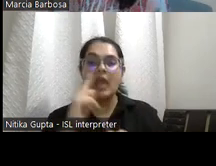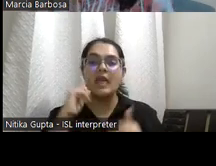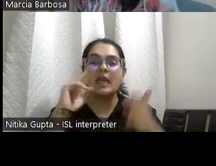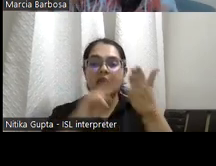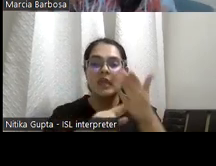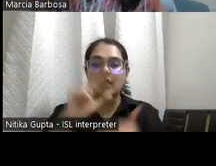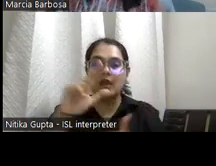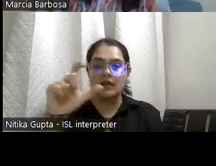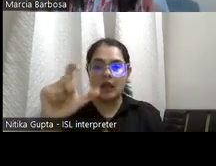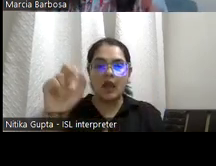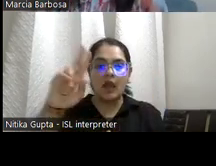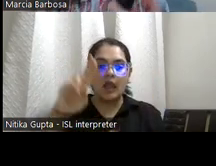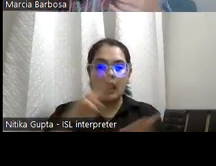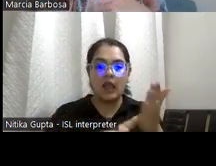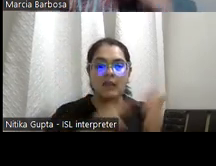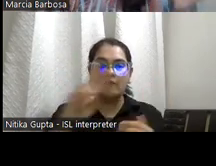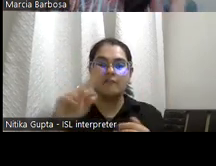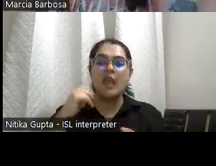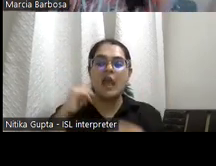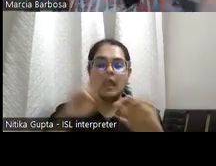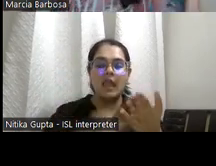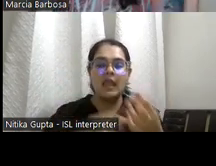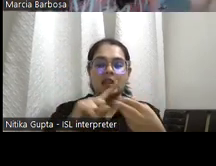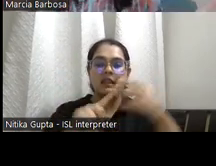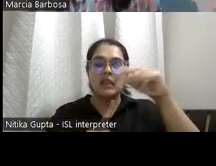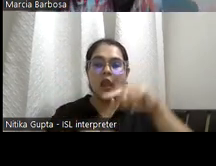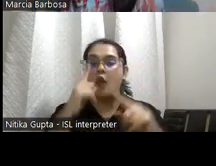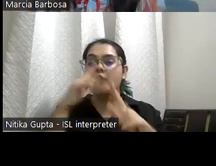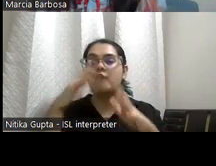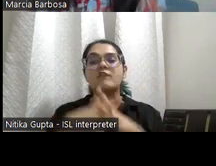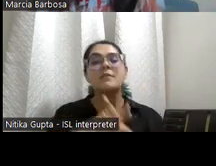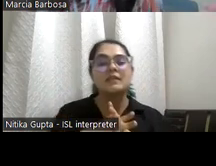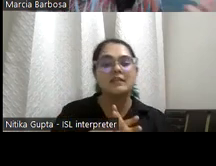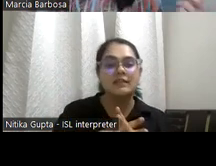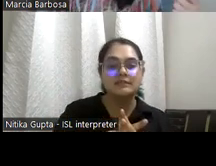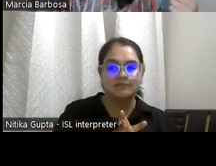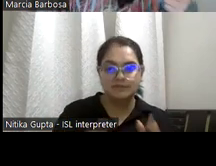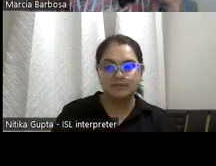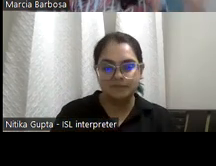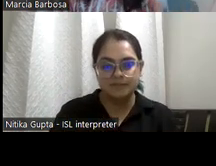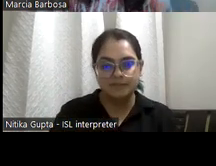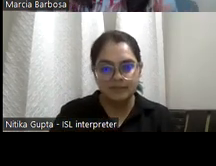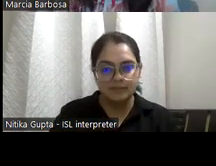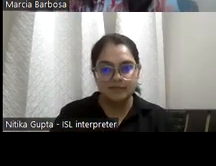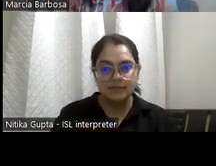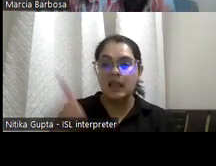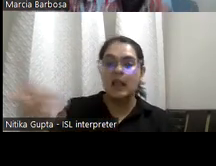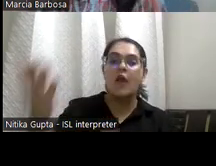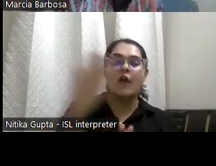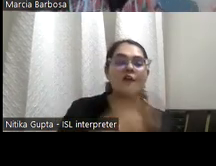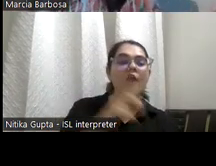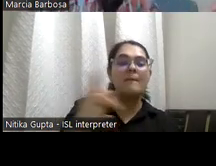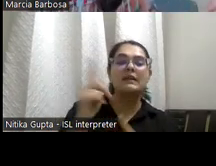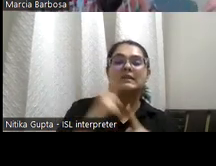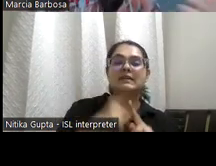I do with a colleague. She's the girl. I am the other characters. Next slide, please. The professor,